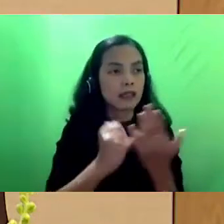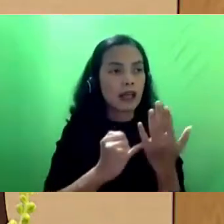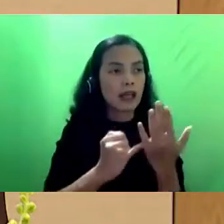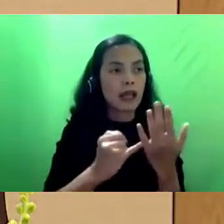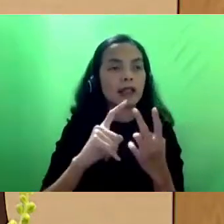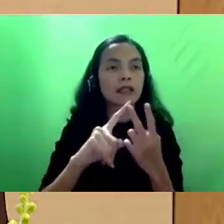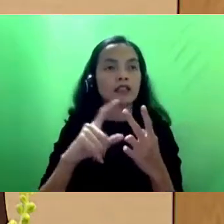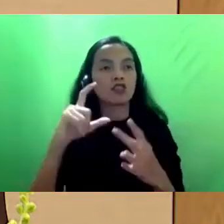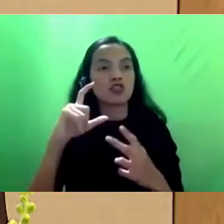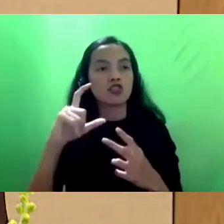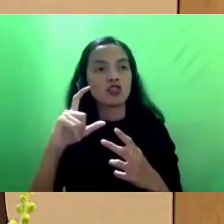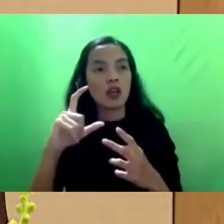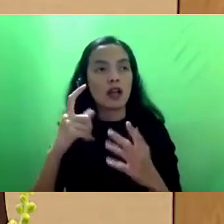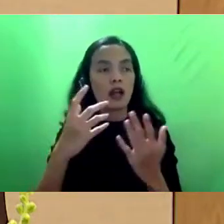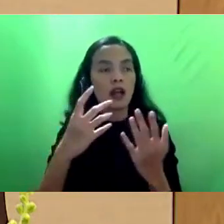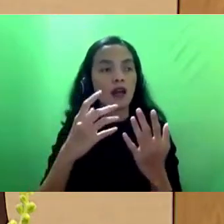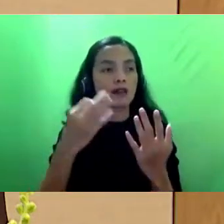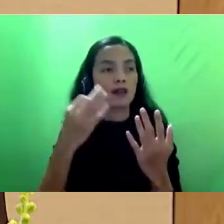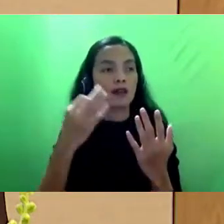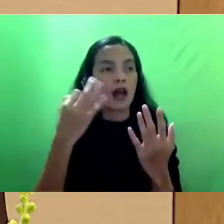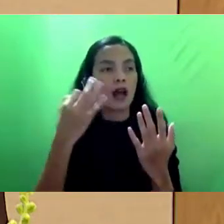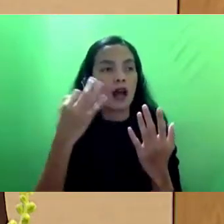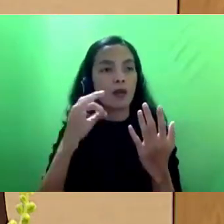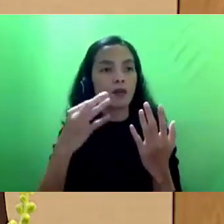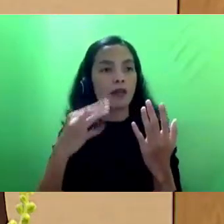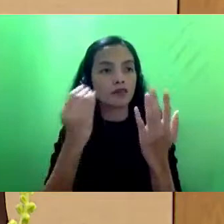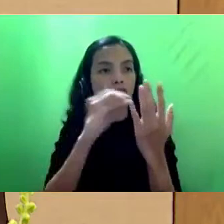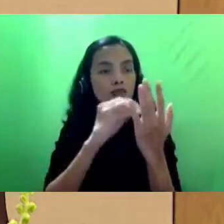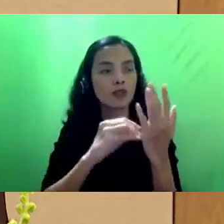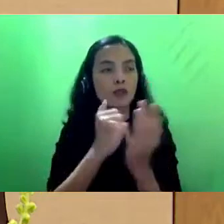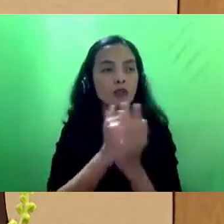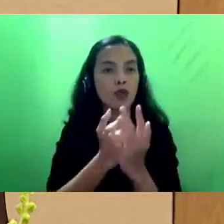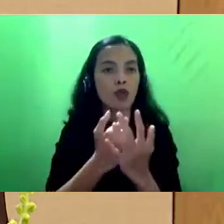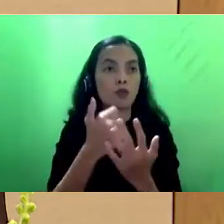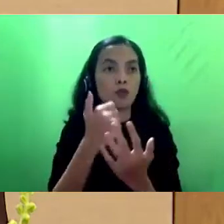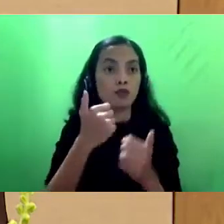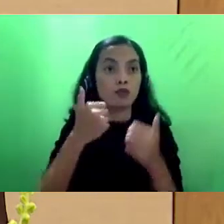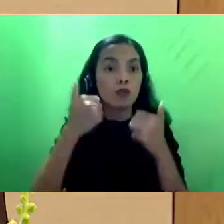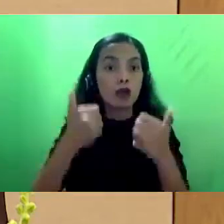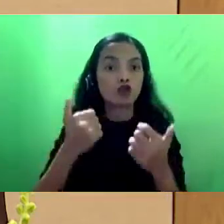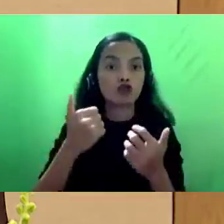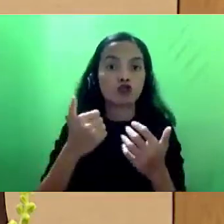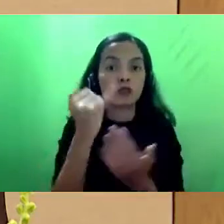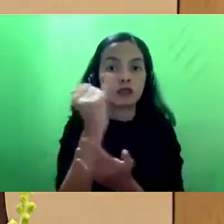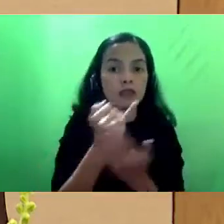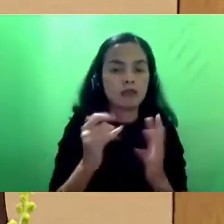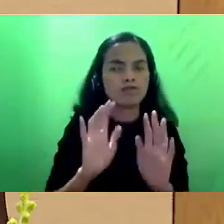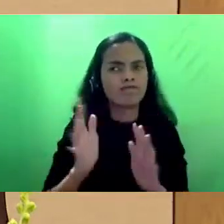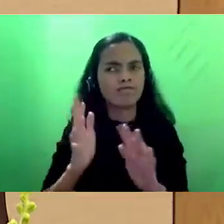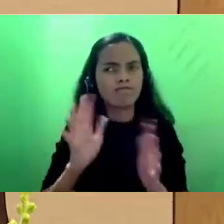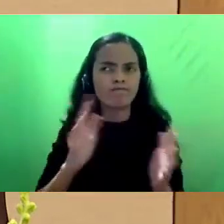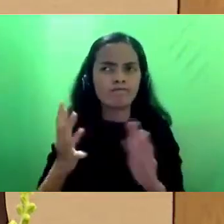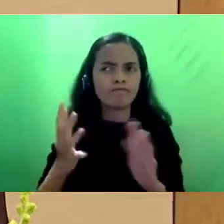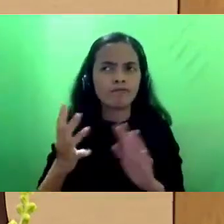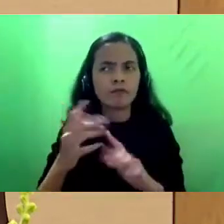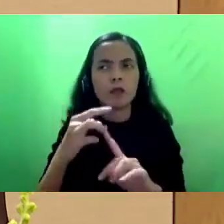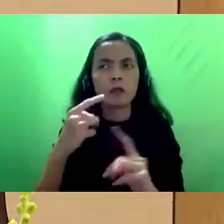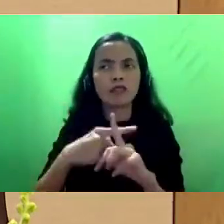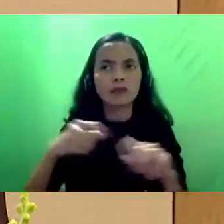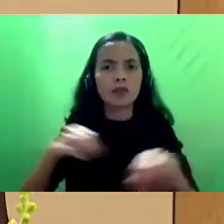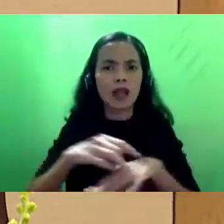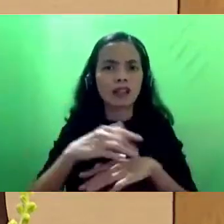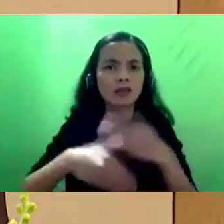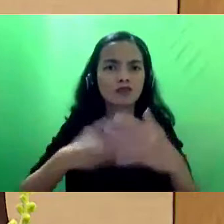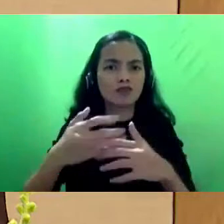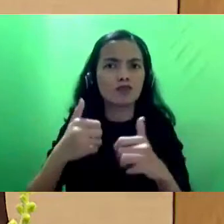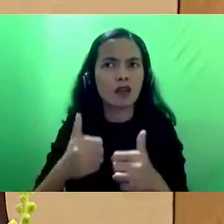really designed well and also implemented well. So when the pandemic hit the Indonesia, so 2